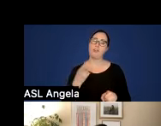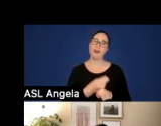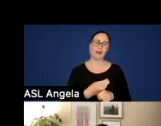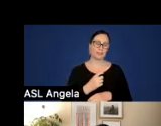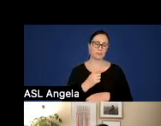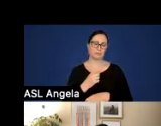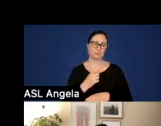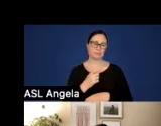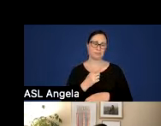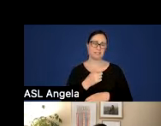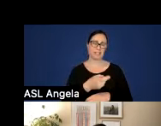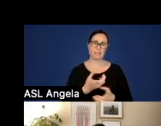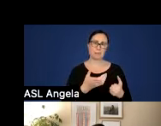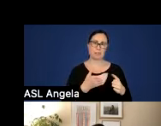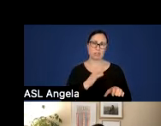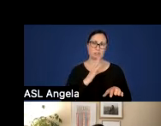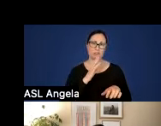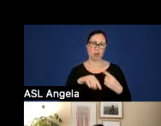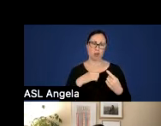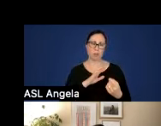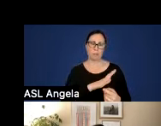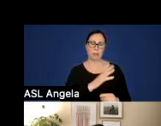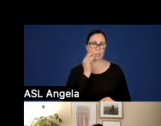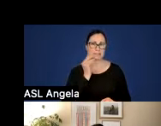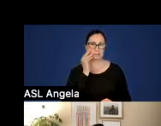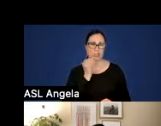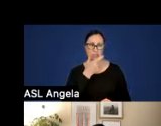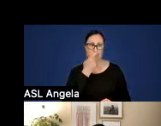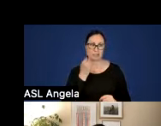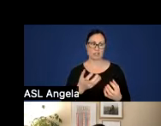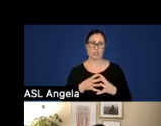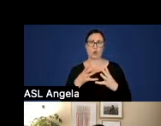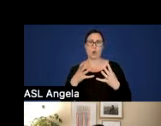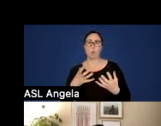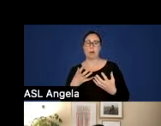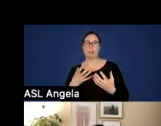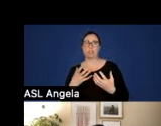to talk about their experience because there is so much energy focused on